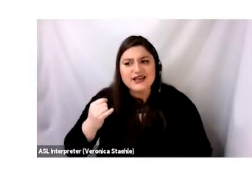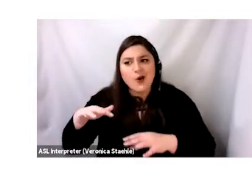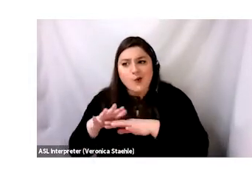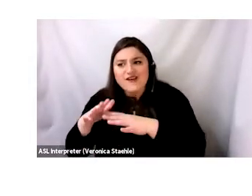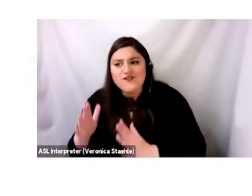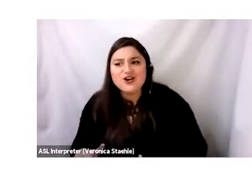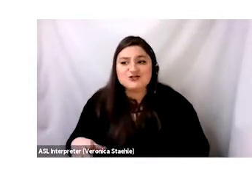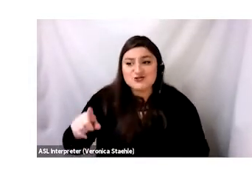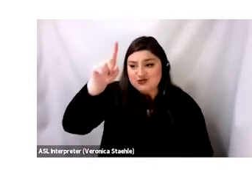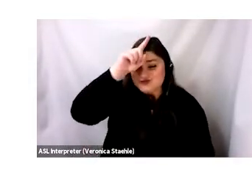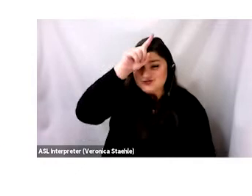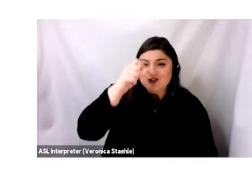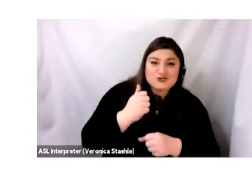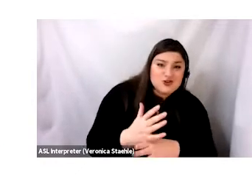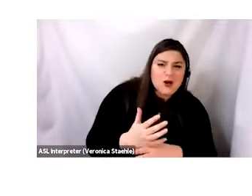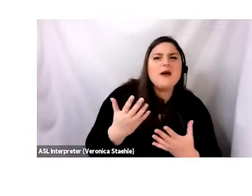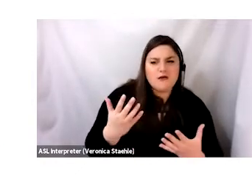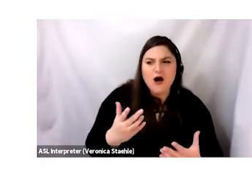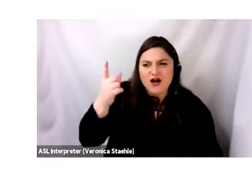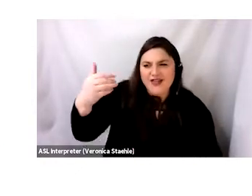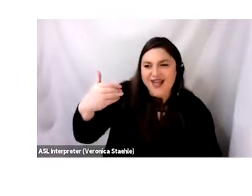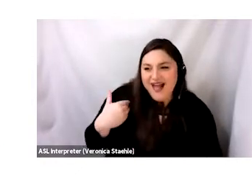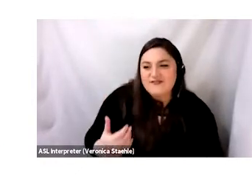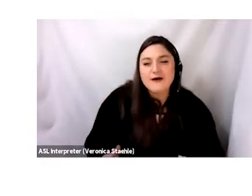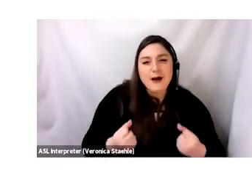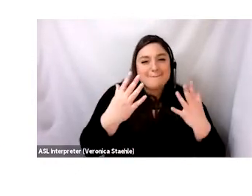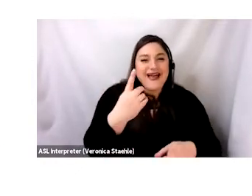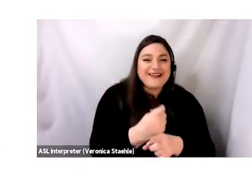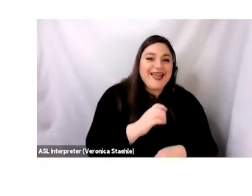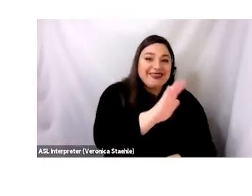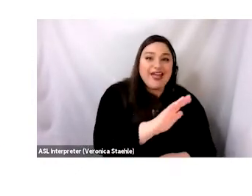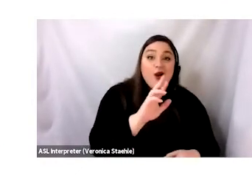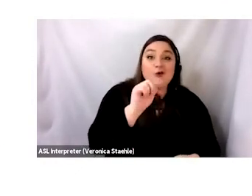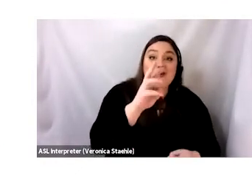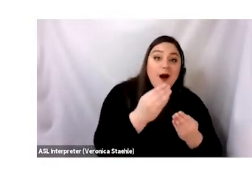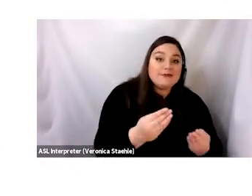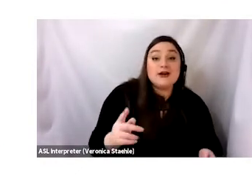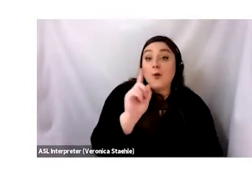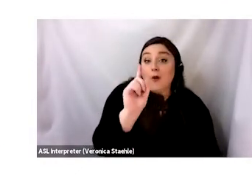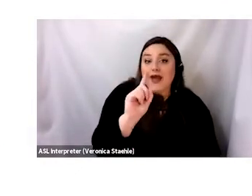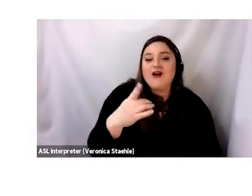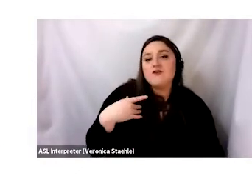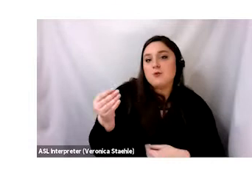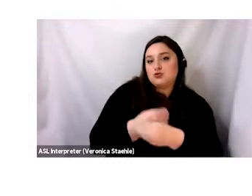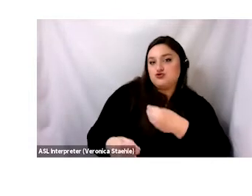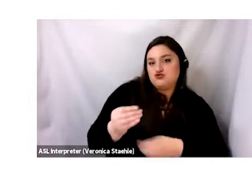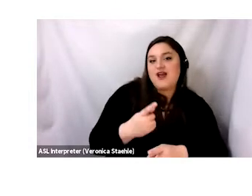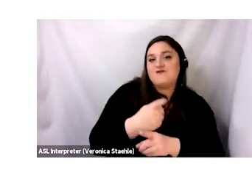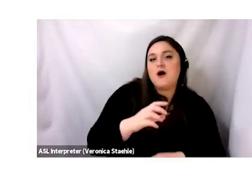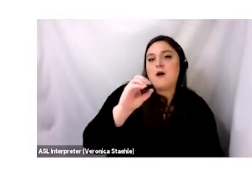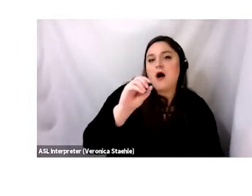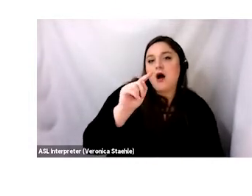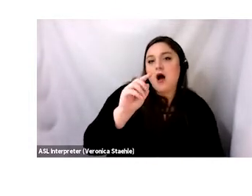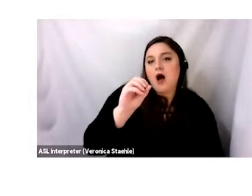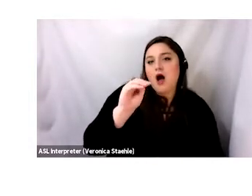13th, 14th, 15th century who were mostly getting the raw material from the Ottoman Empire. And because Europeans couldn't grow cotton because